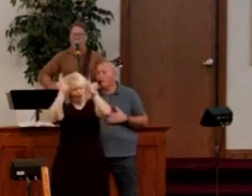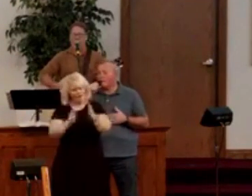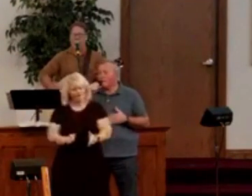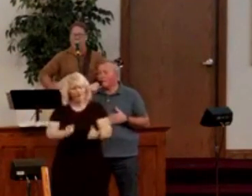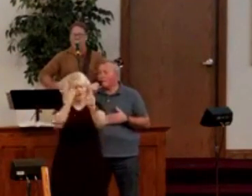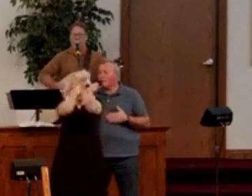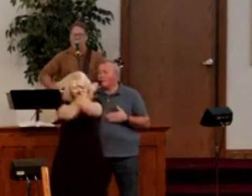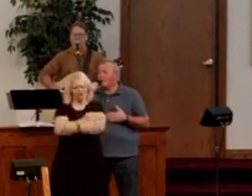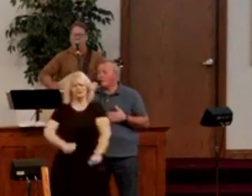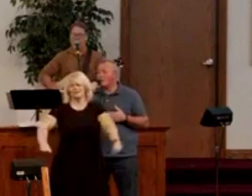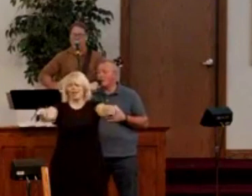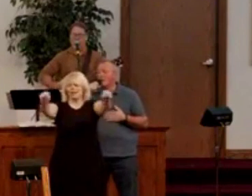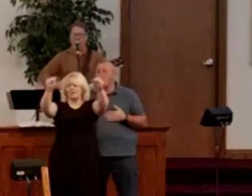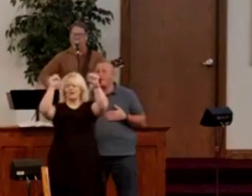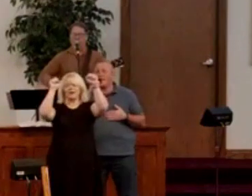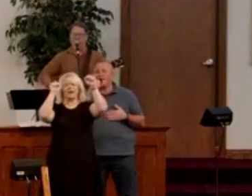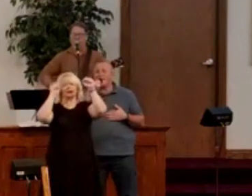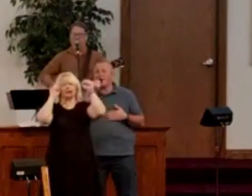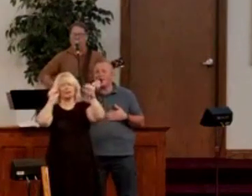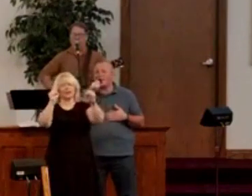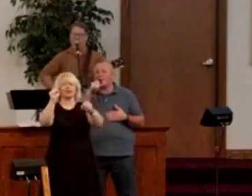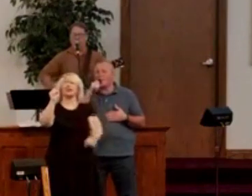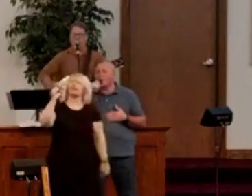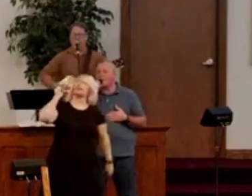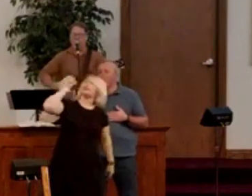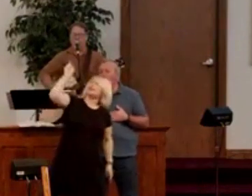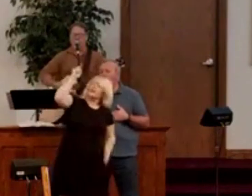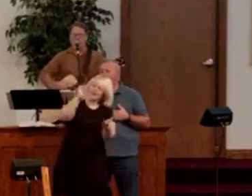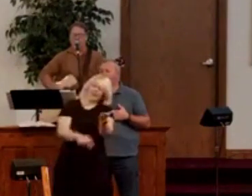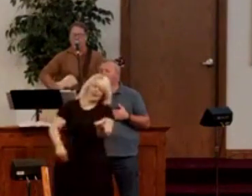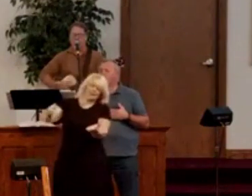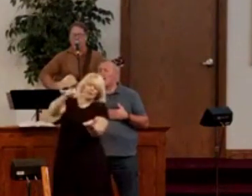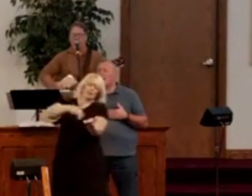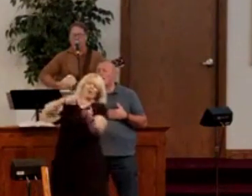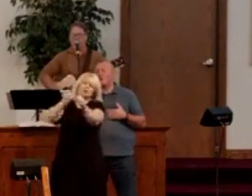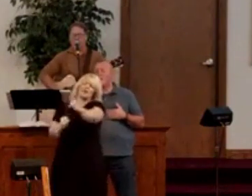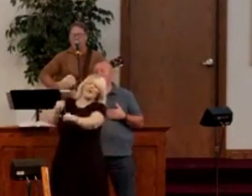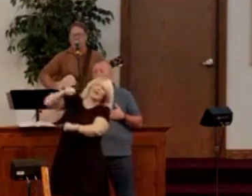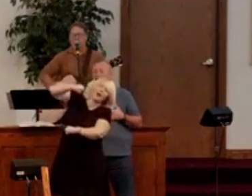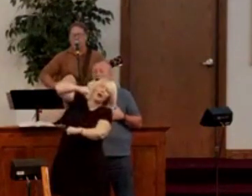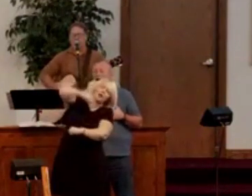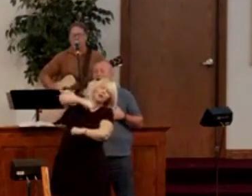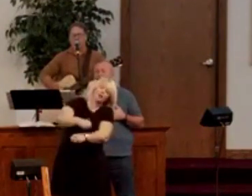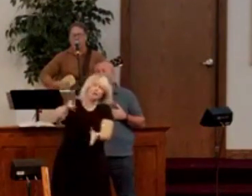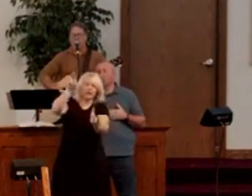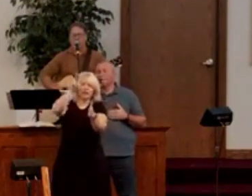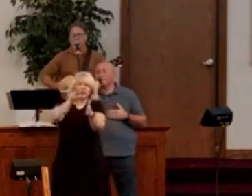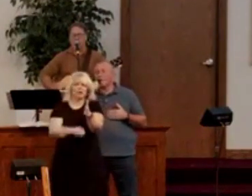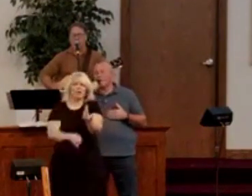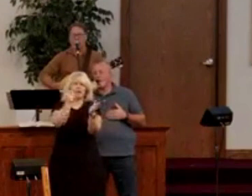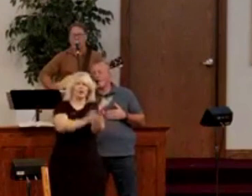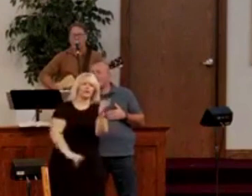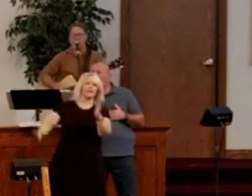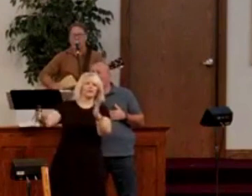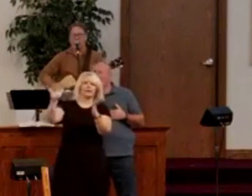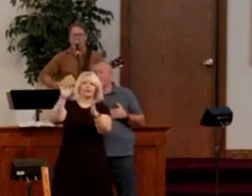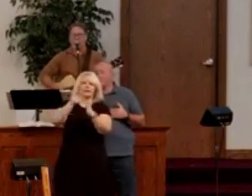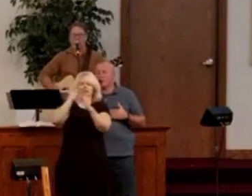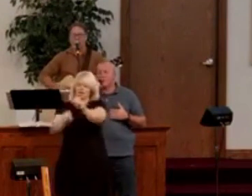The author of salvation. For He rose and conquered the